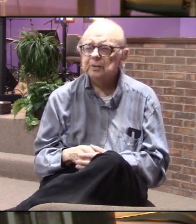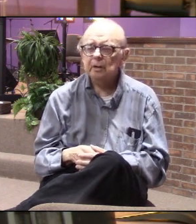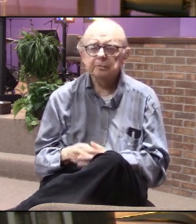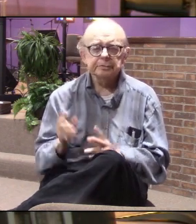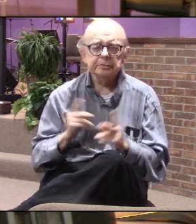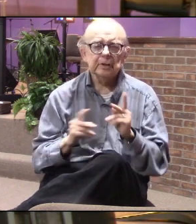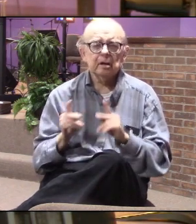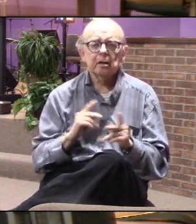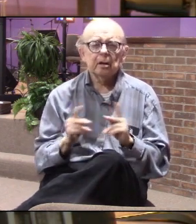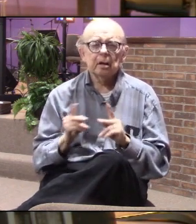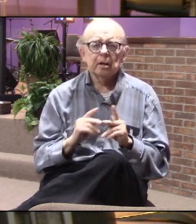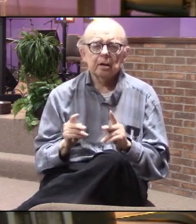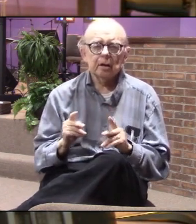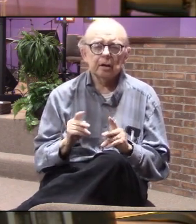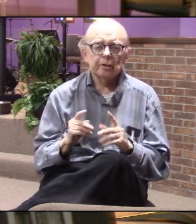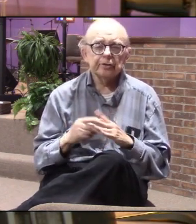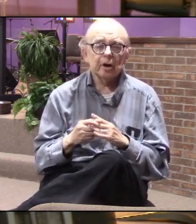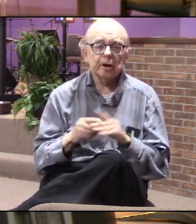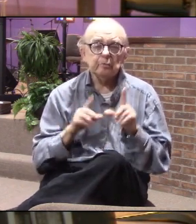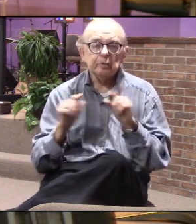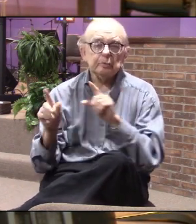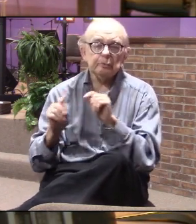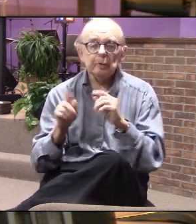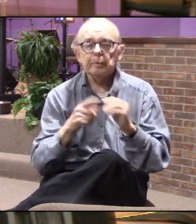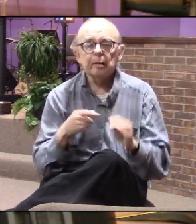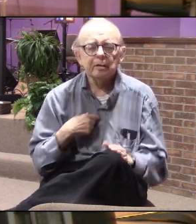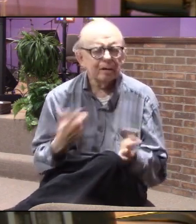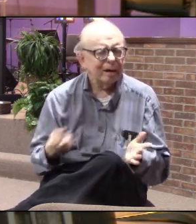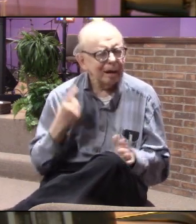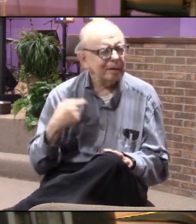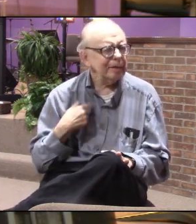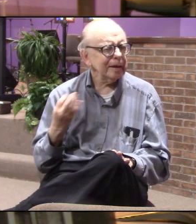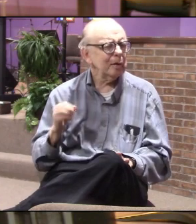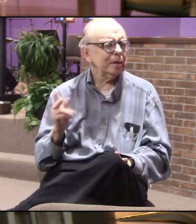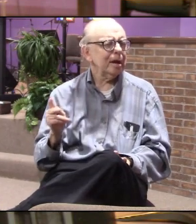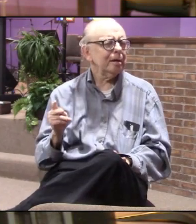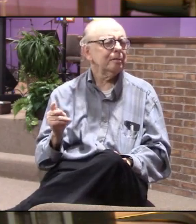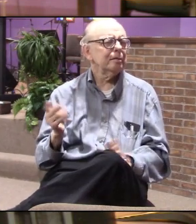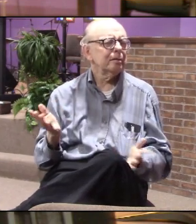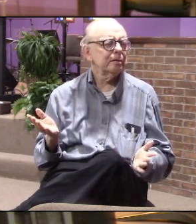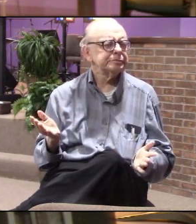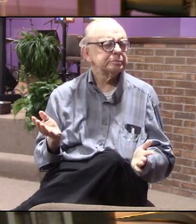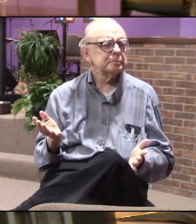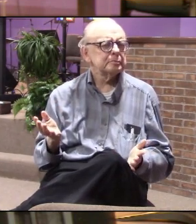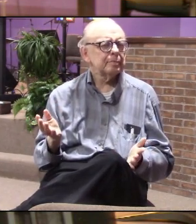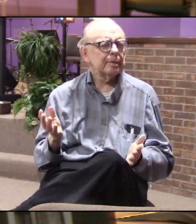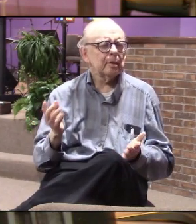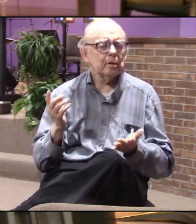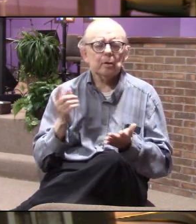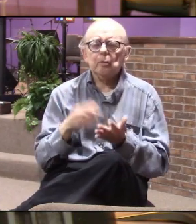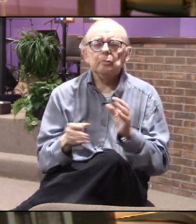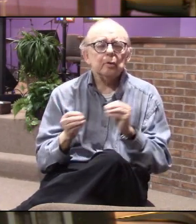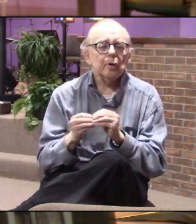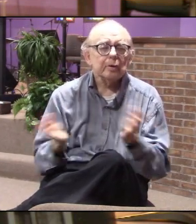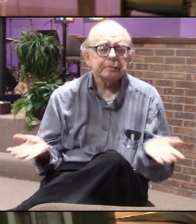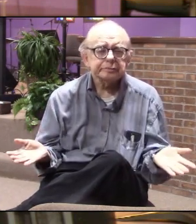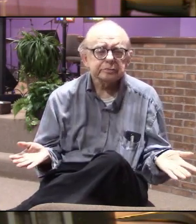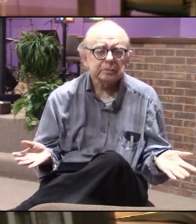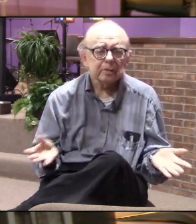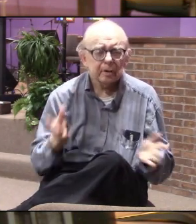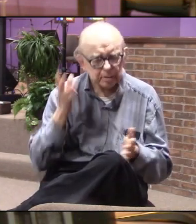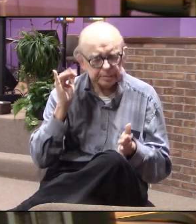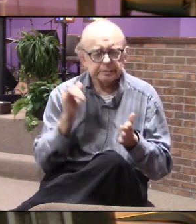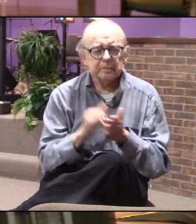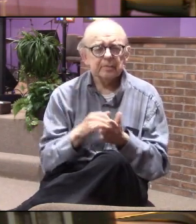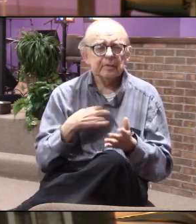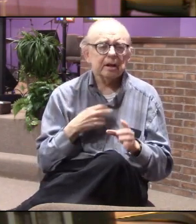people are spreading rumors about me. And I'm thinking, okay, so what else? I heard that